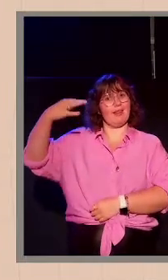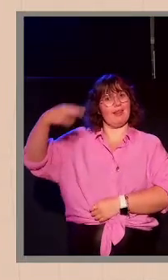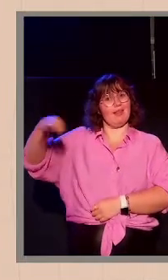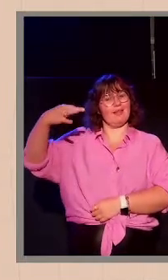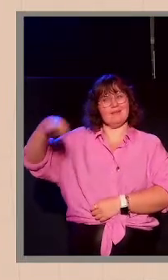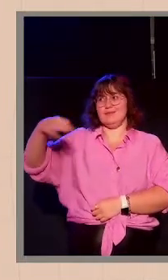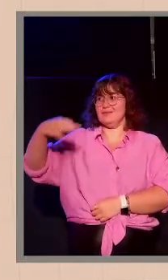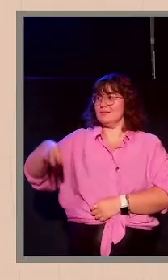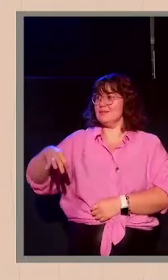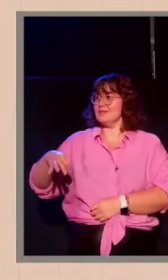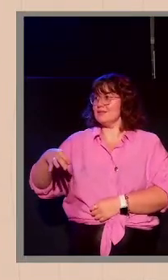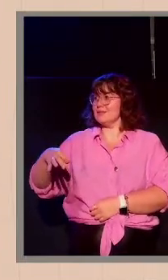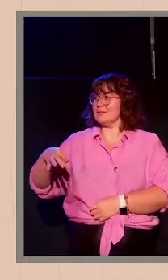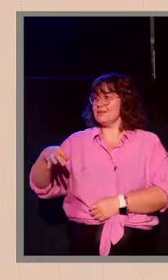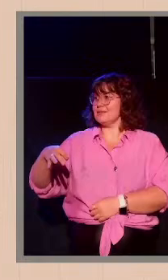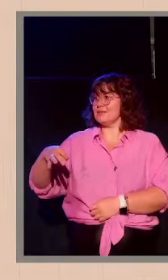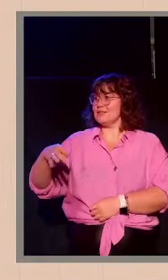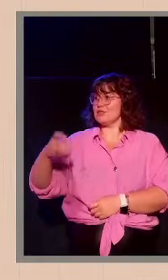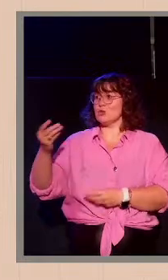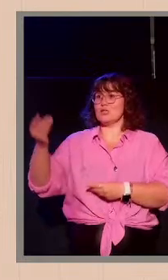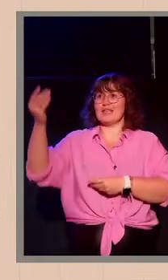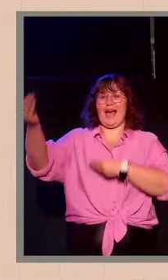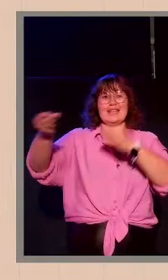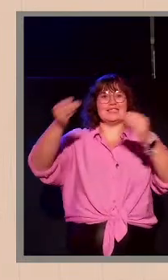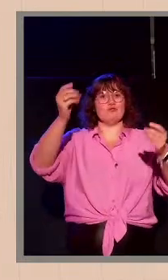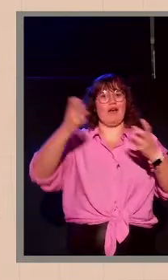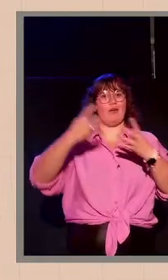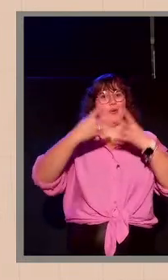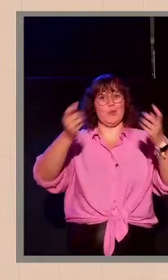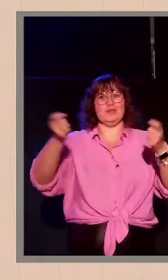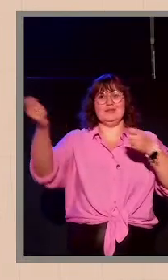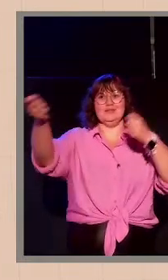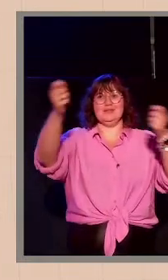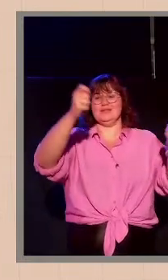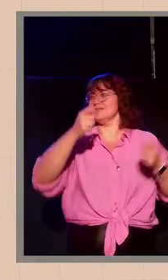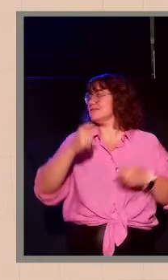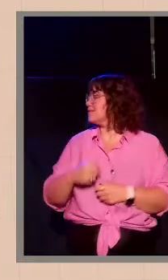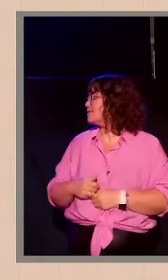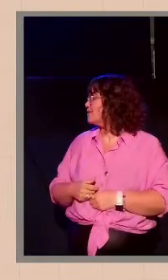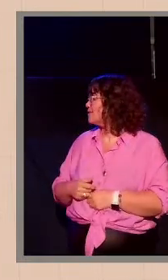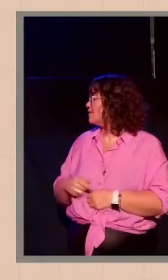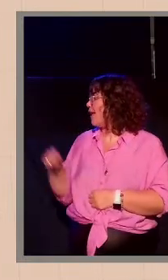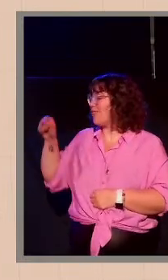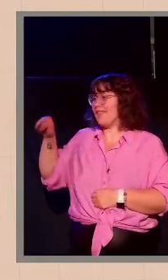So just hand that around the audience. And then this one